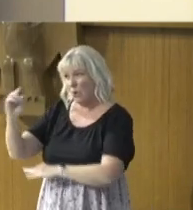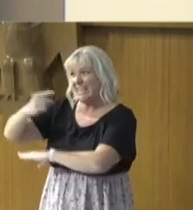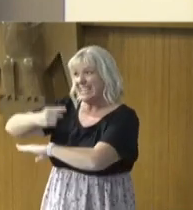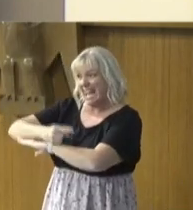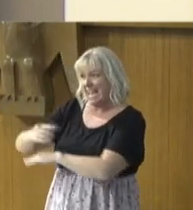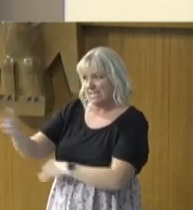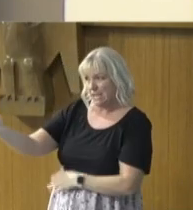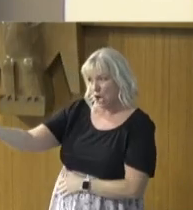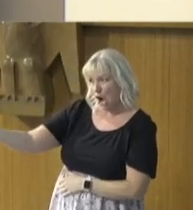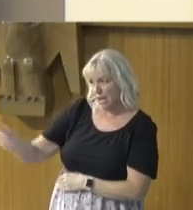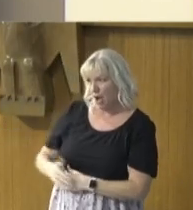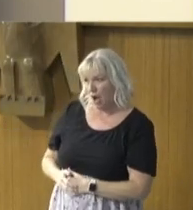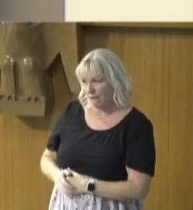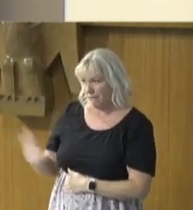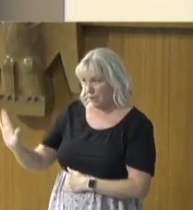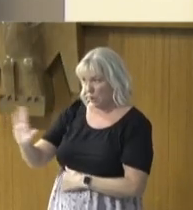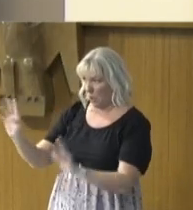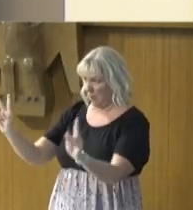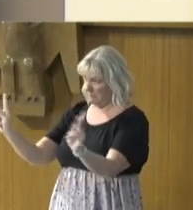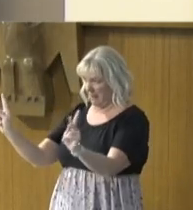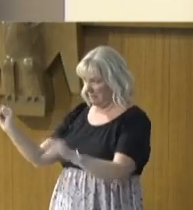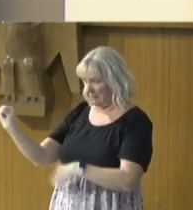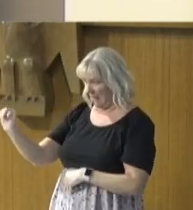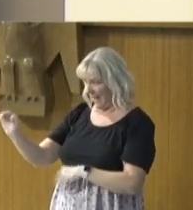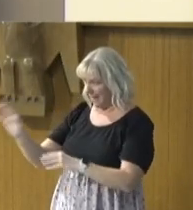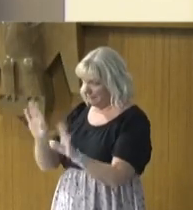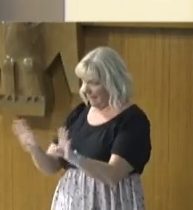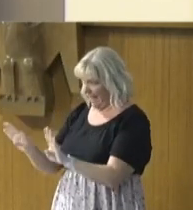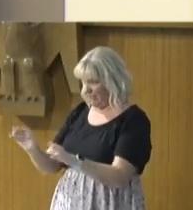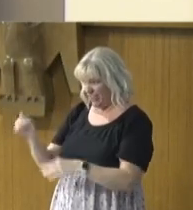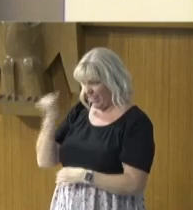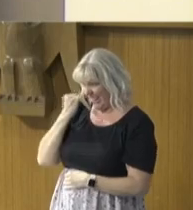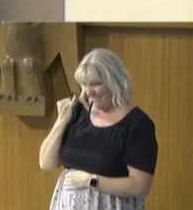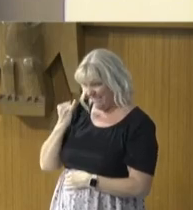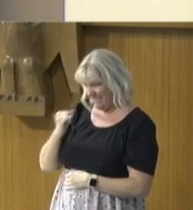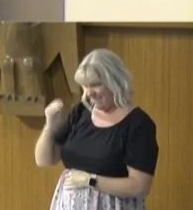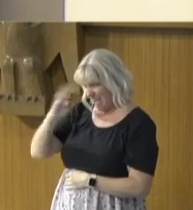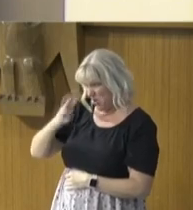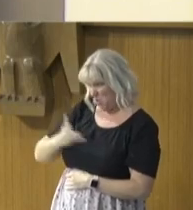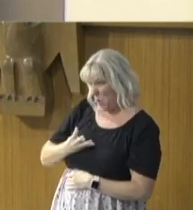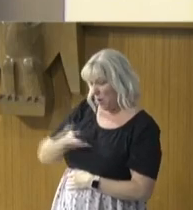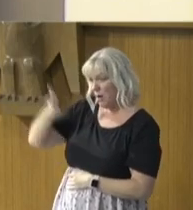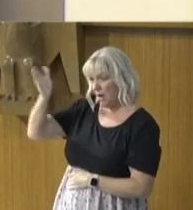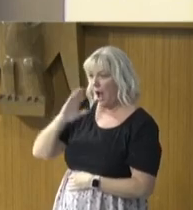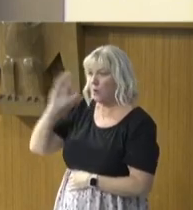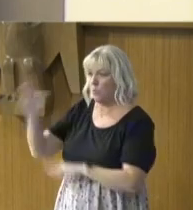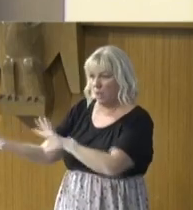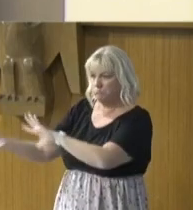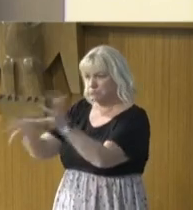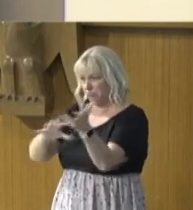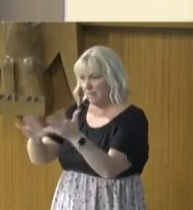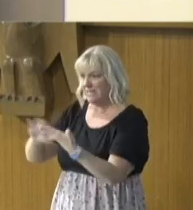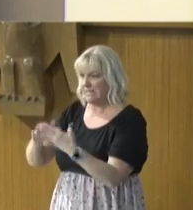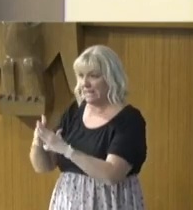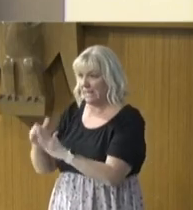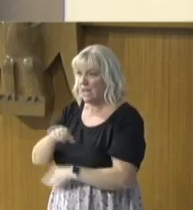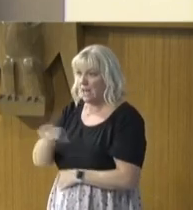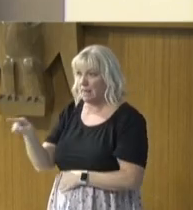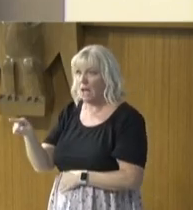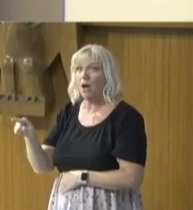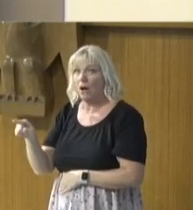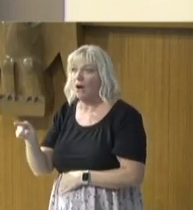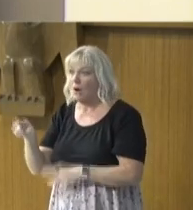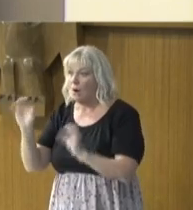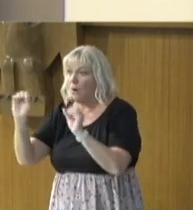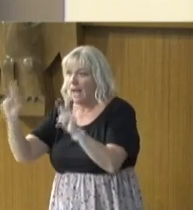knock off their people-y behavior, or God will overthrow the city. And they listen to him, and they repent, and they fast,